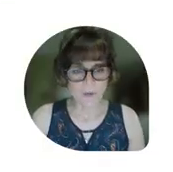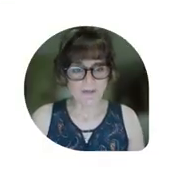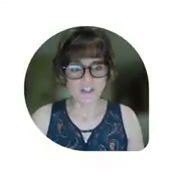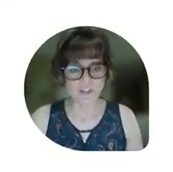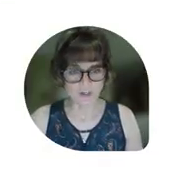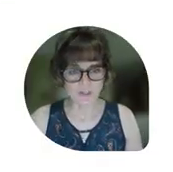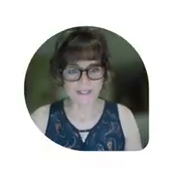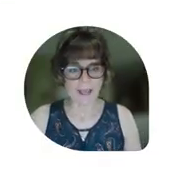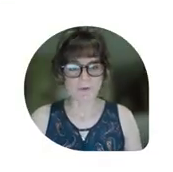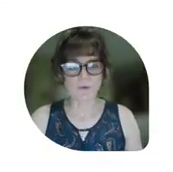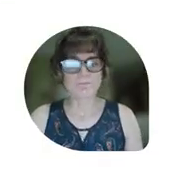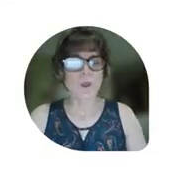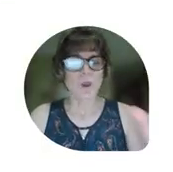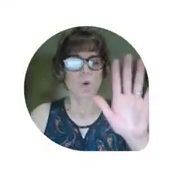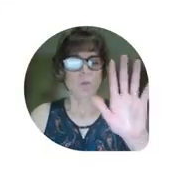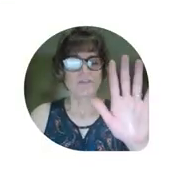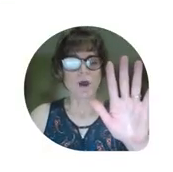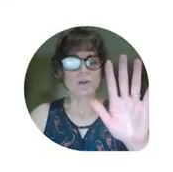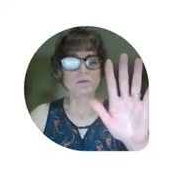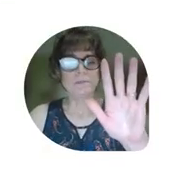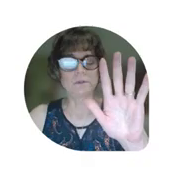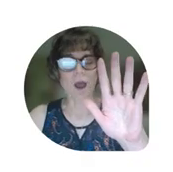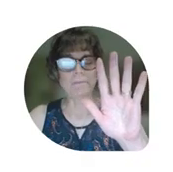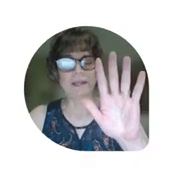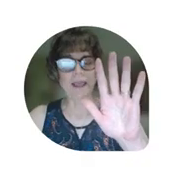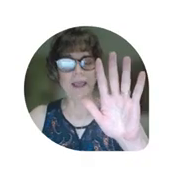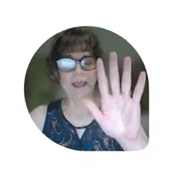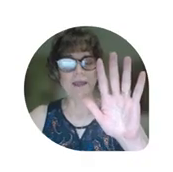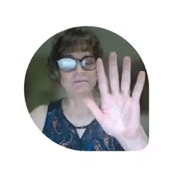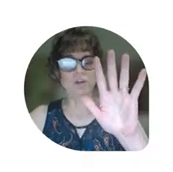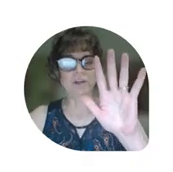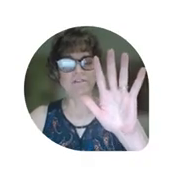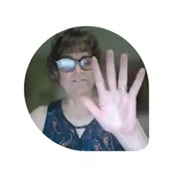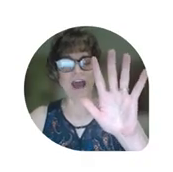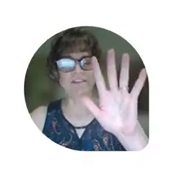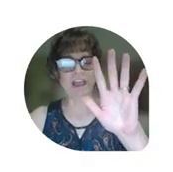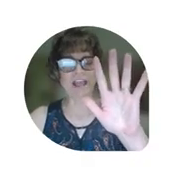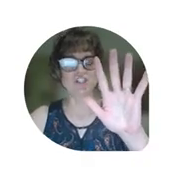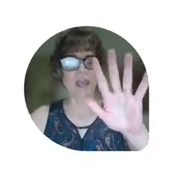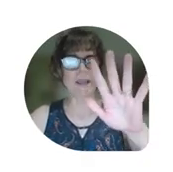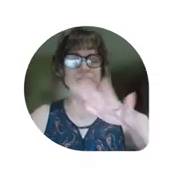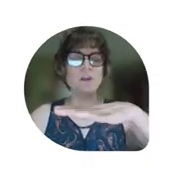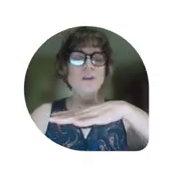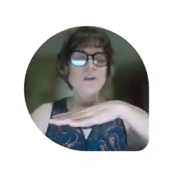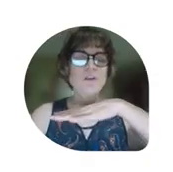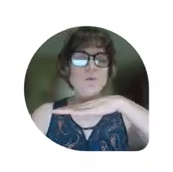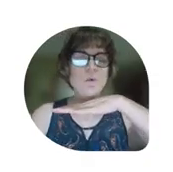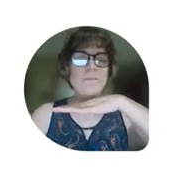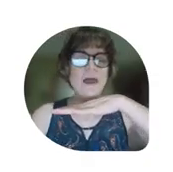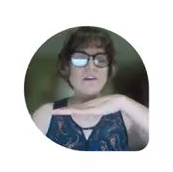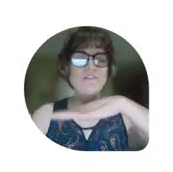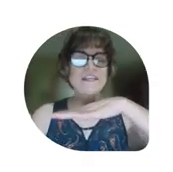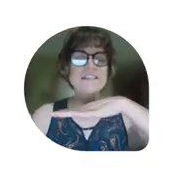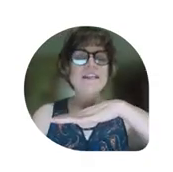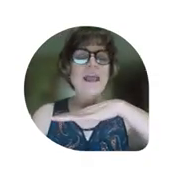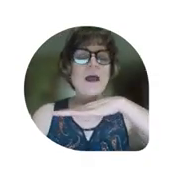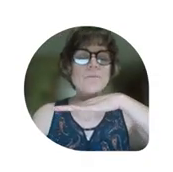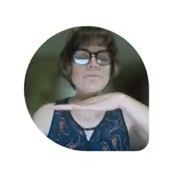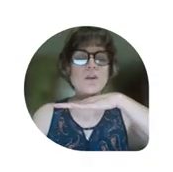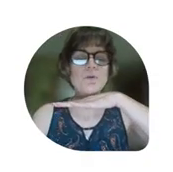Dirty. We have a dirty diaper. With our dominant hand, you can have a 5-hand shape. You will have it